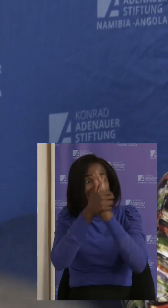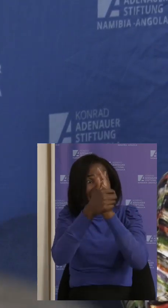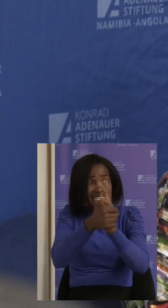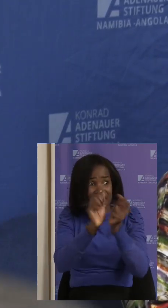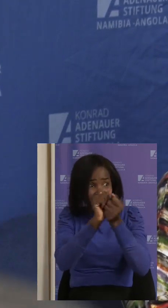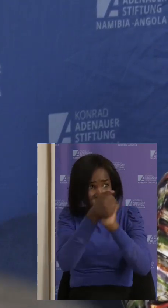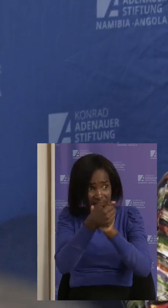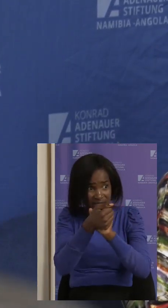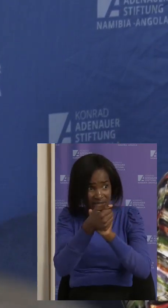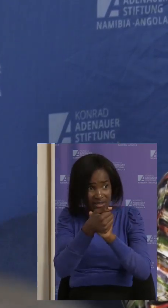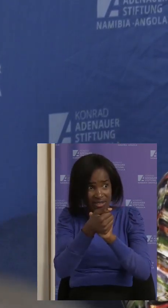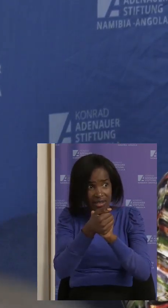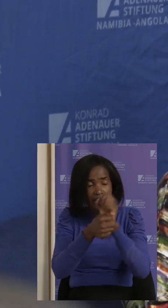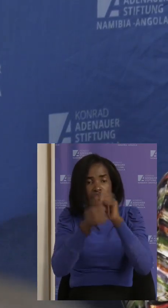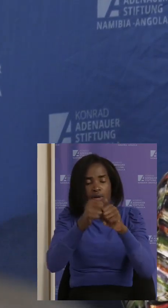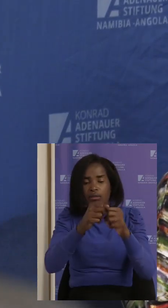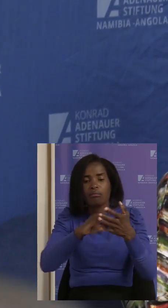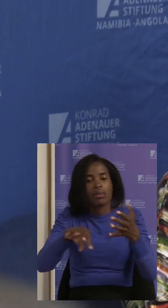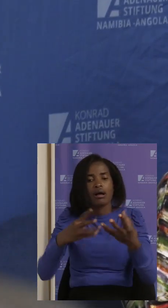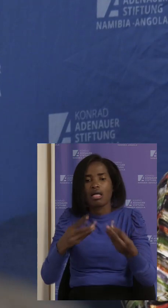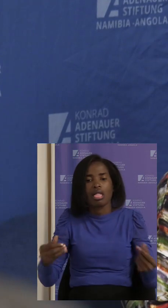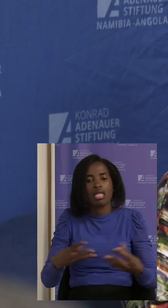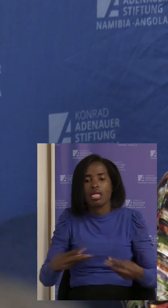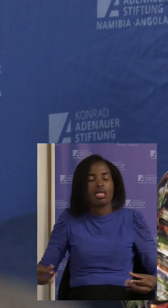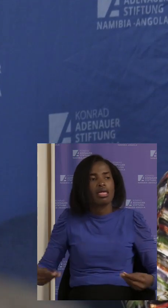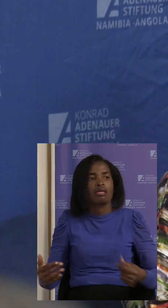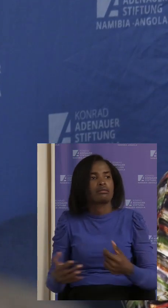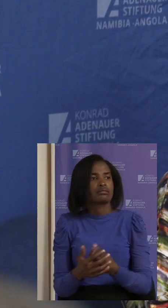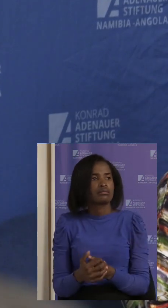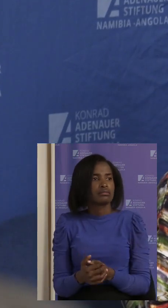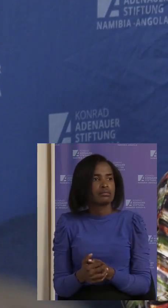education, most of the problems will be resolved.